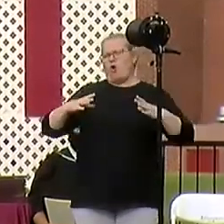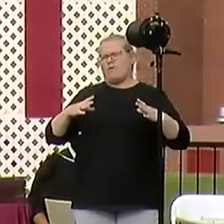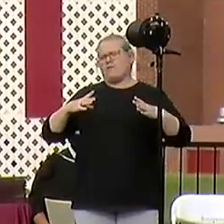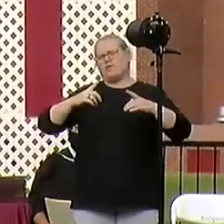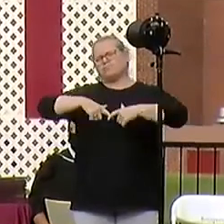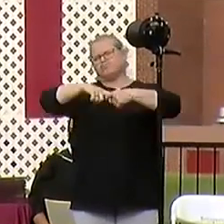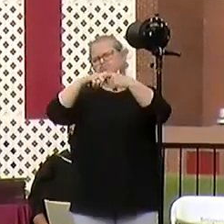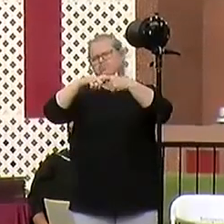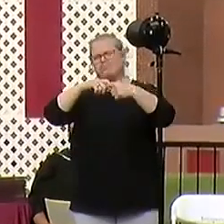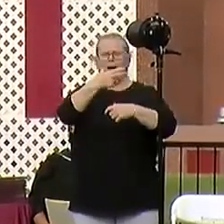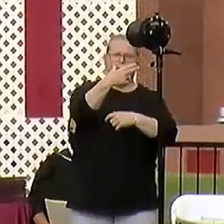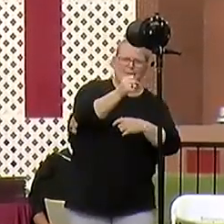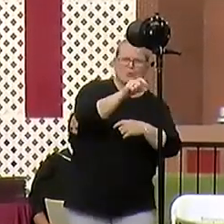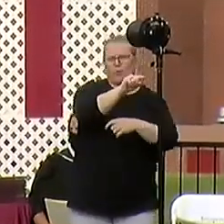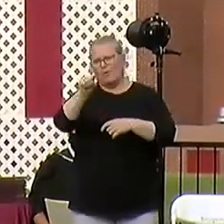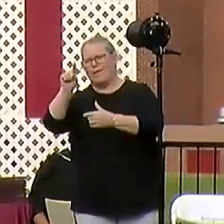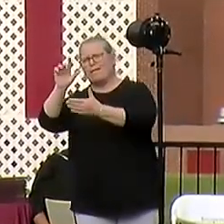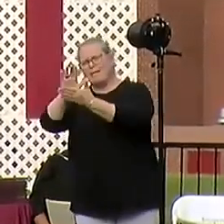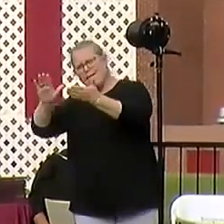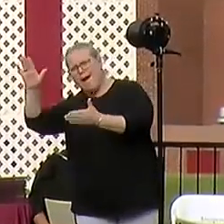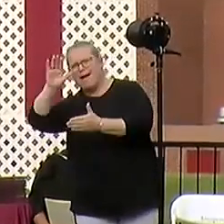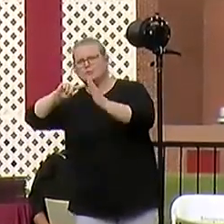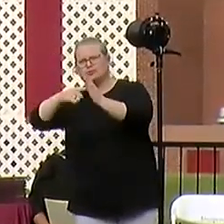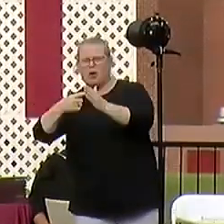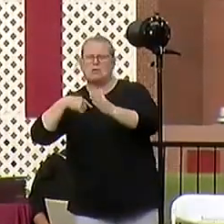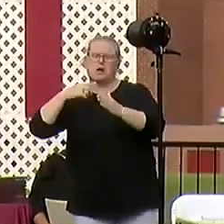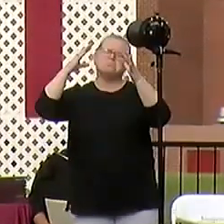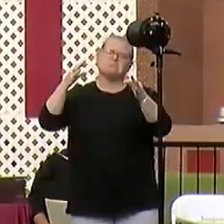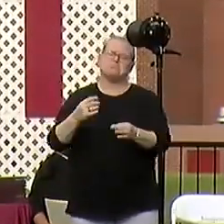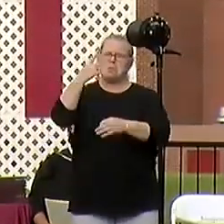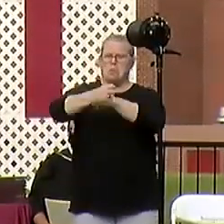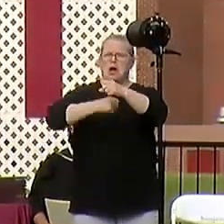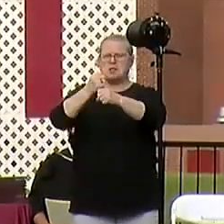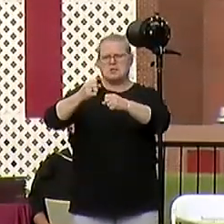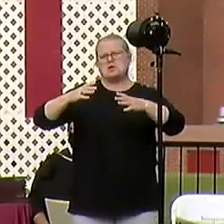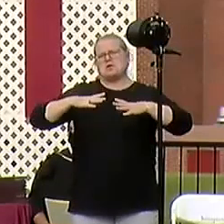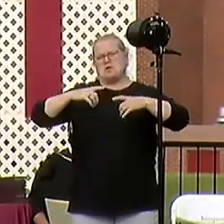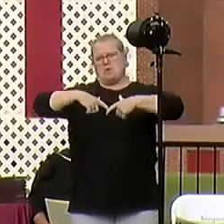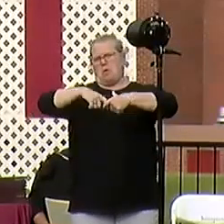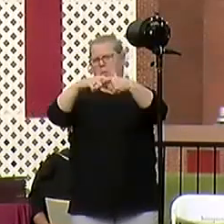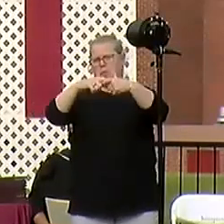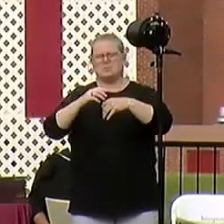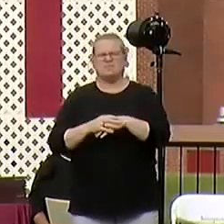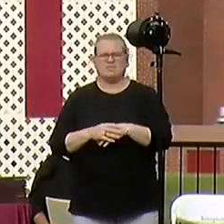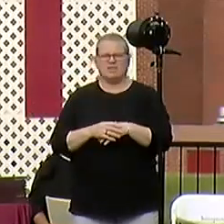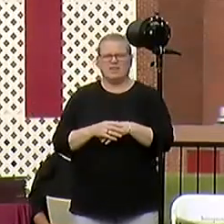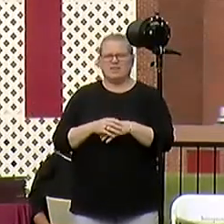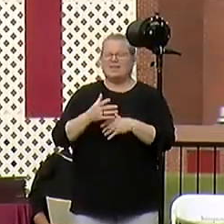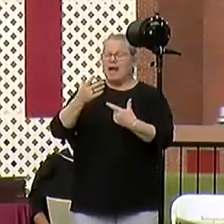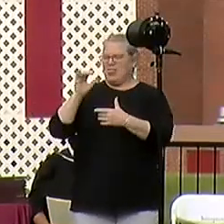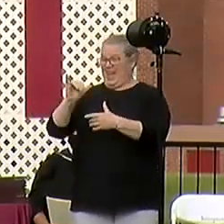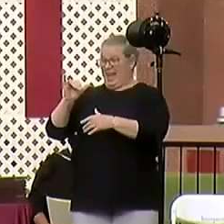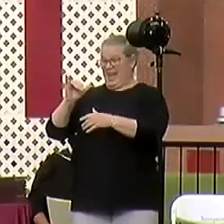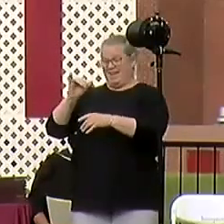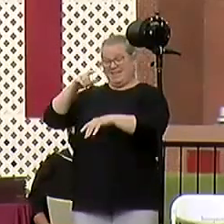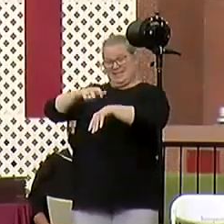college, rewriting my narrative and leaving out the reality that I couldn't handle so much change at that point in my life. It was